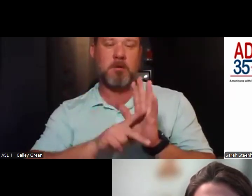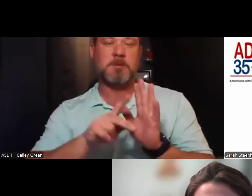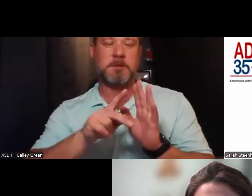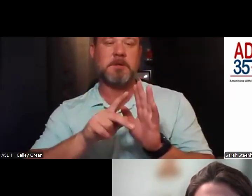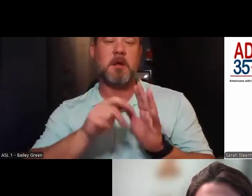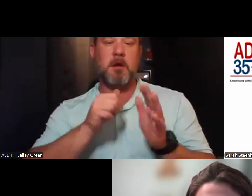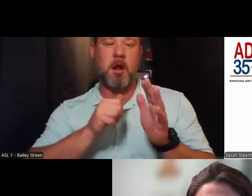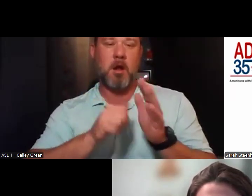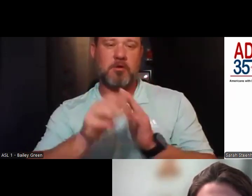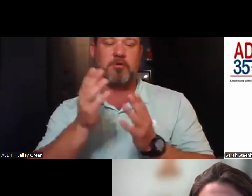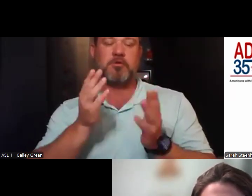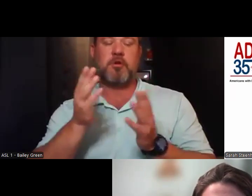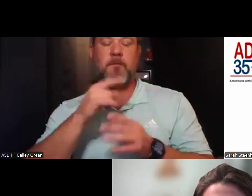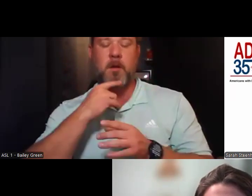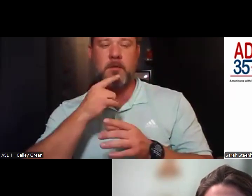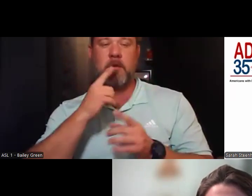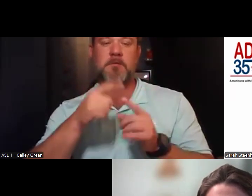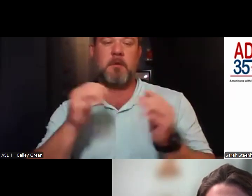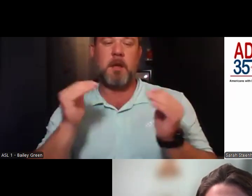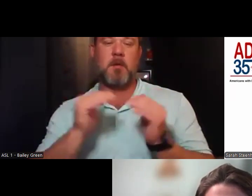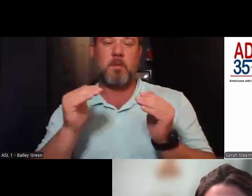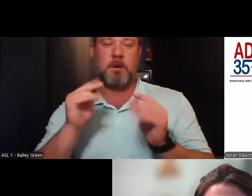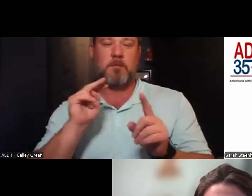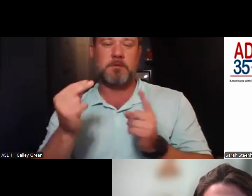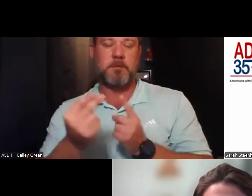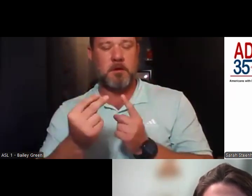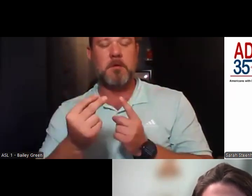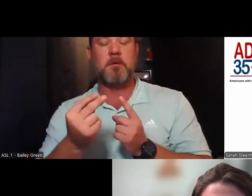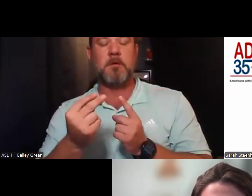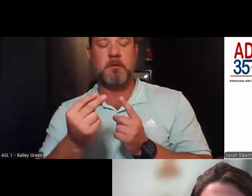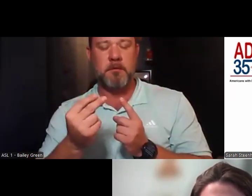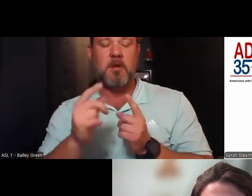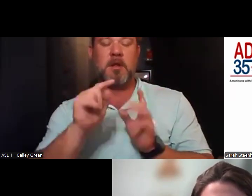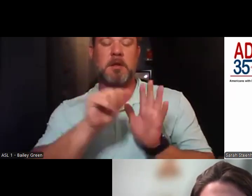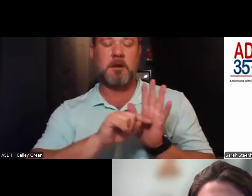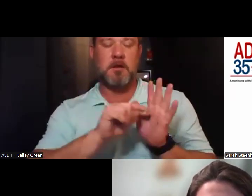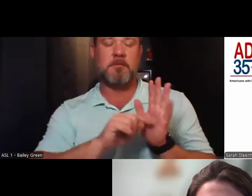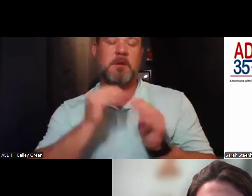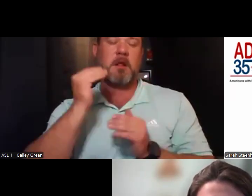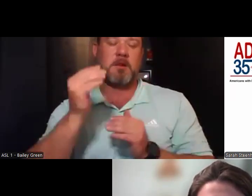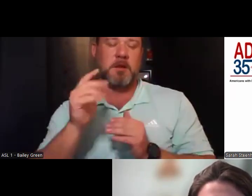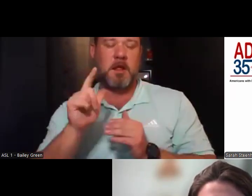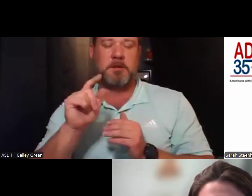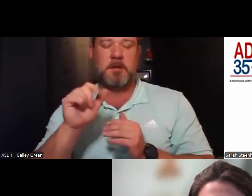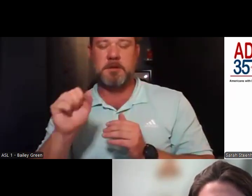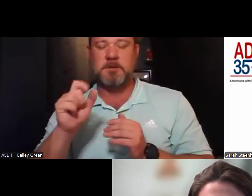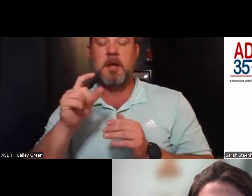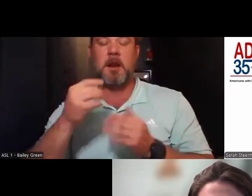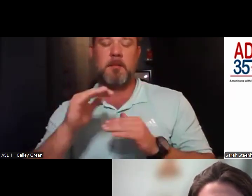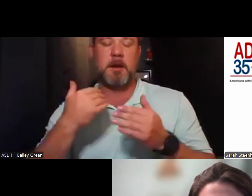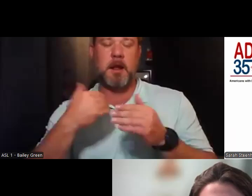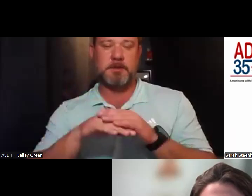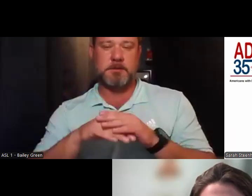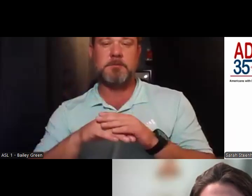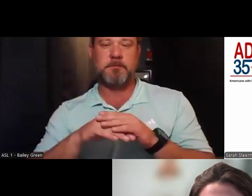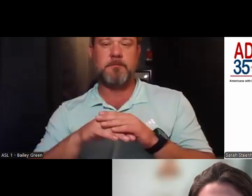or unserved population, especially from an equity perspective, like looking at disparities around both elevated LTSS needs and limited access.